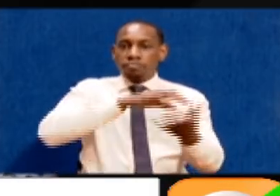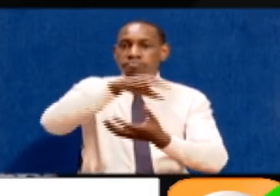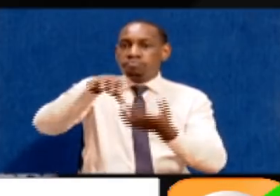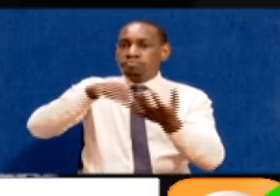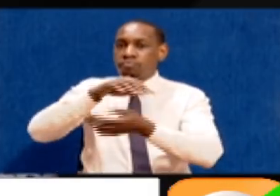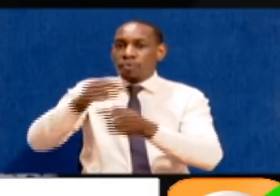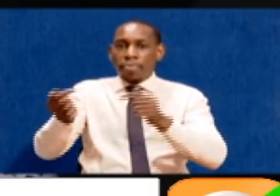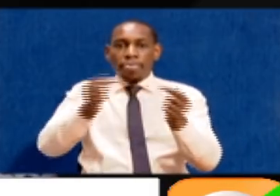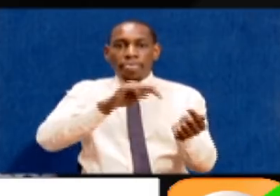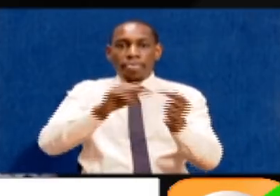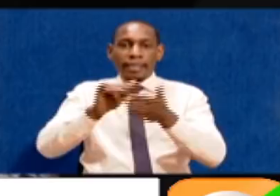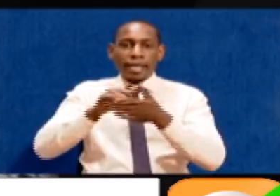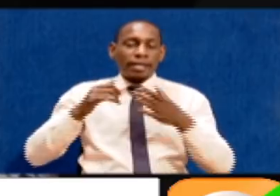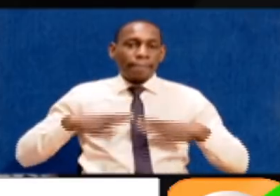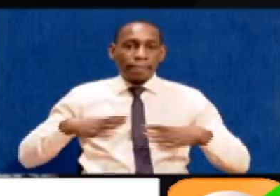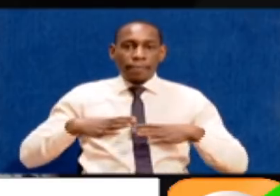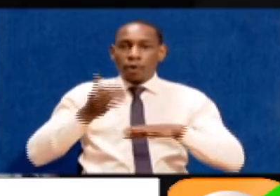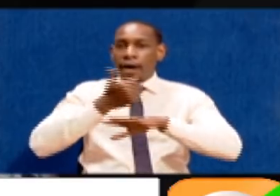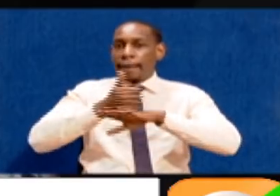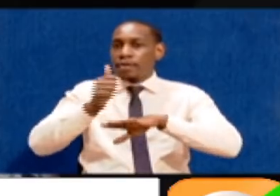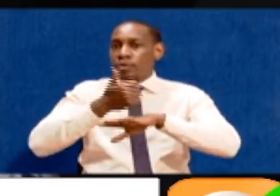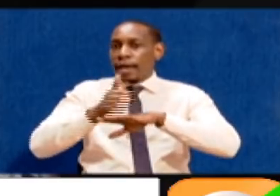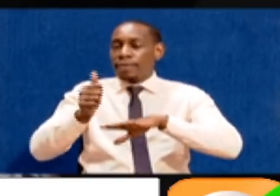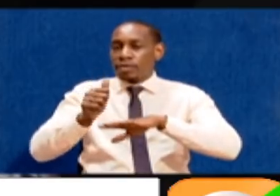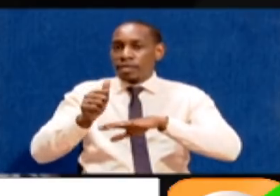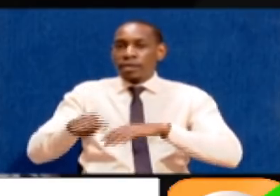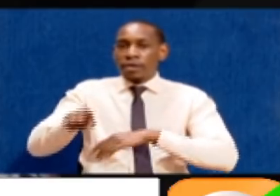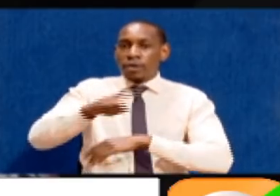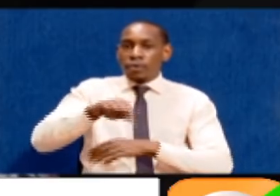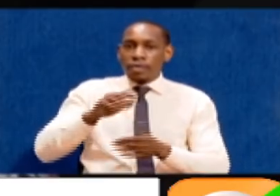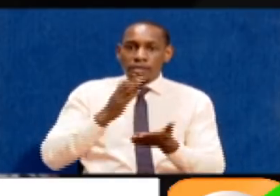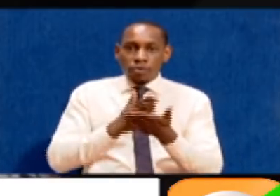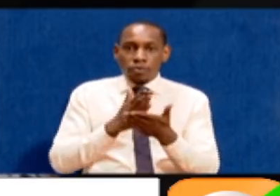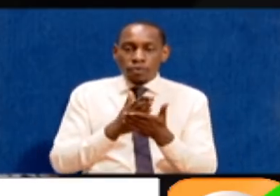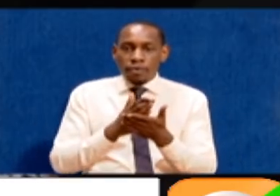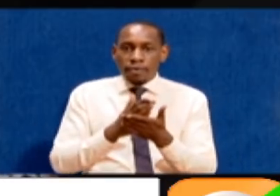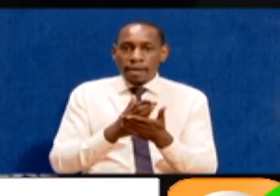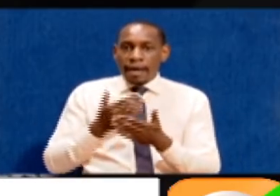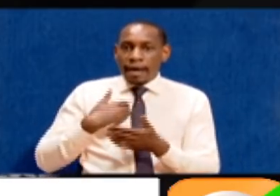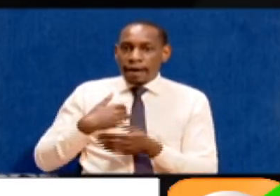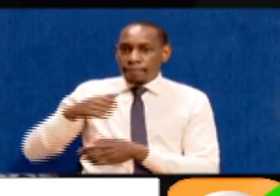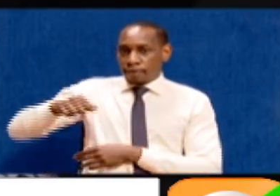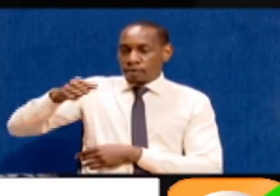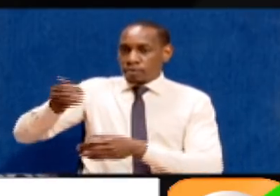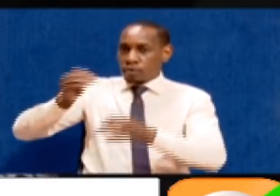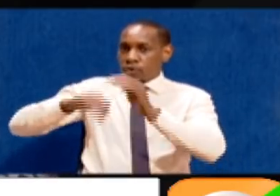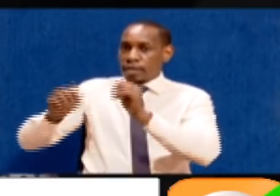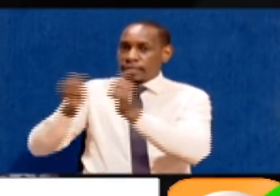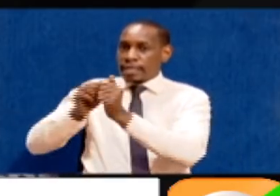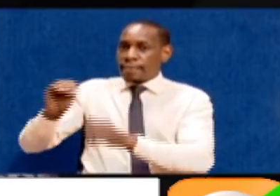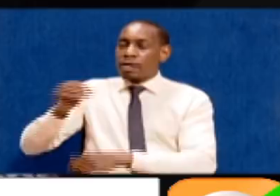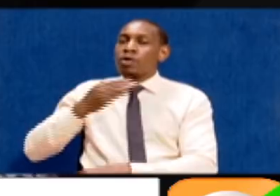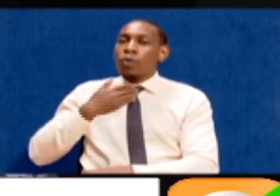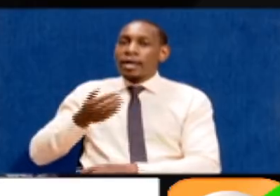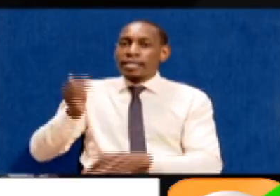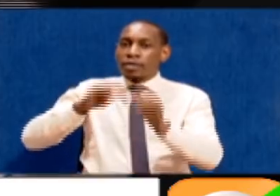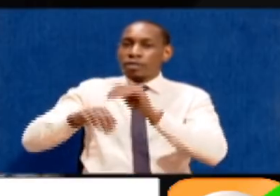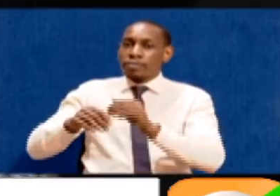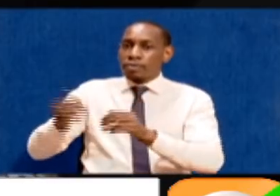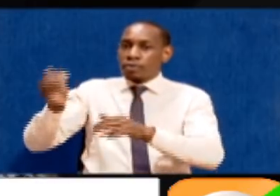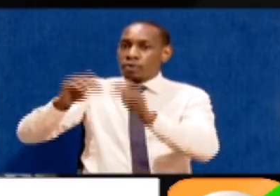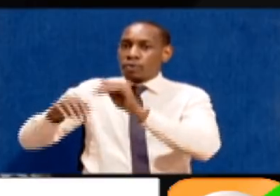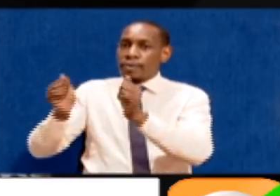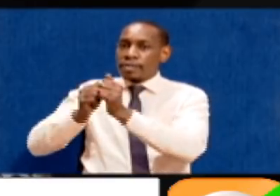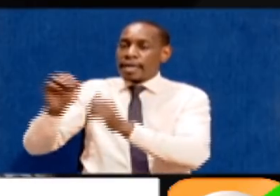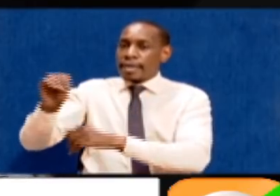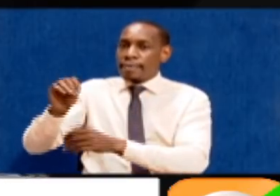chaos where people abuse. We pass around a bag. If you have 10 million shillings you want to give us, put it in